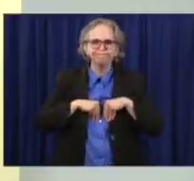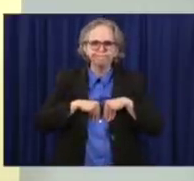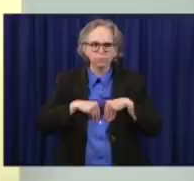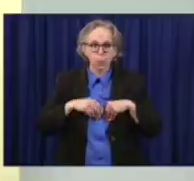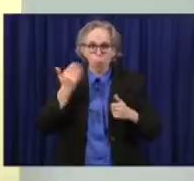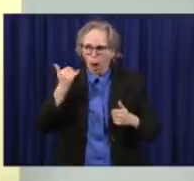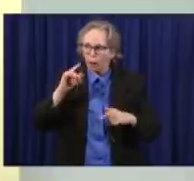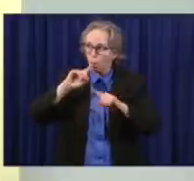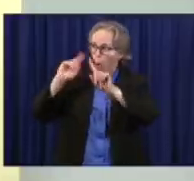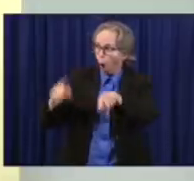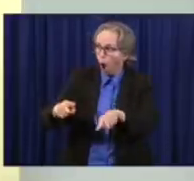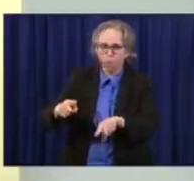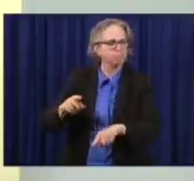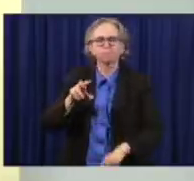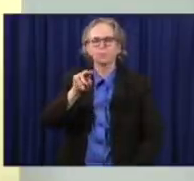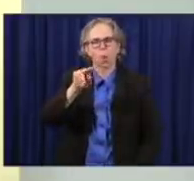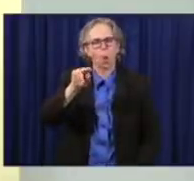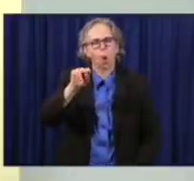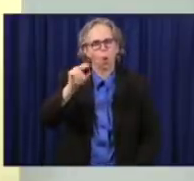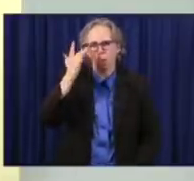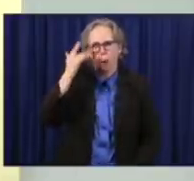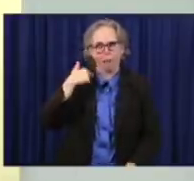but